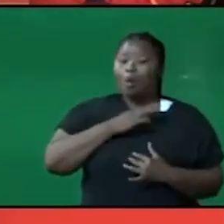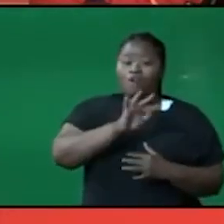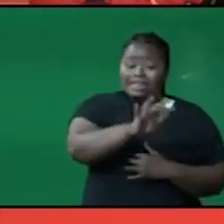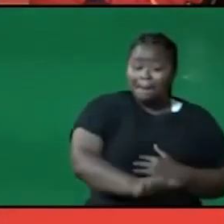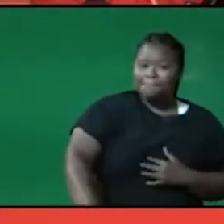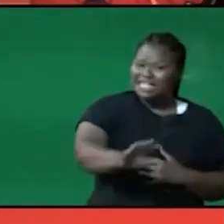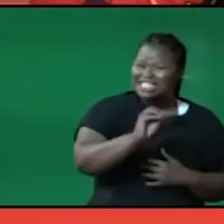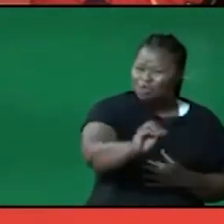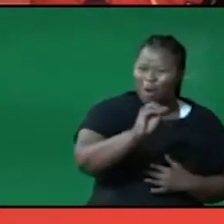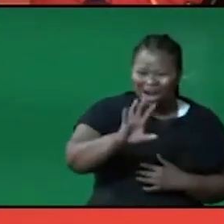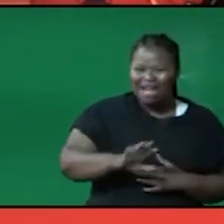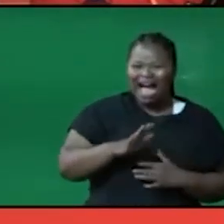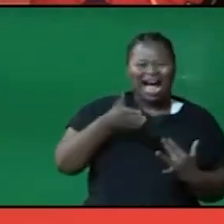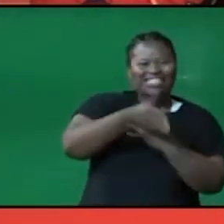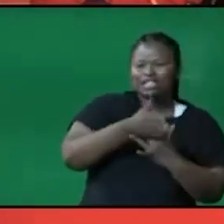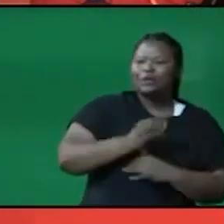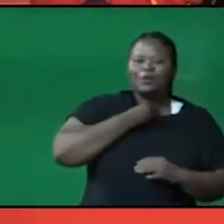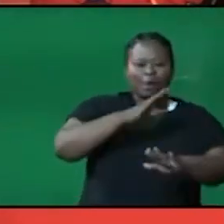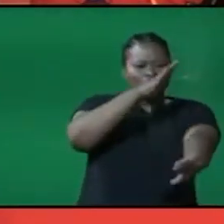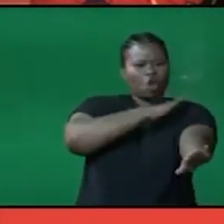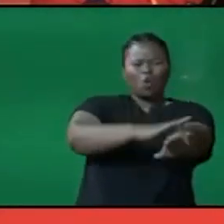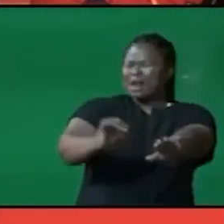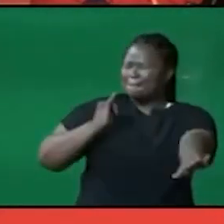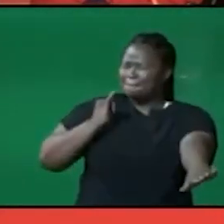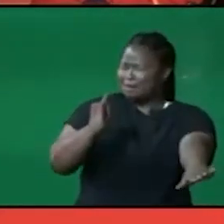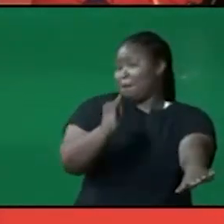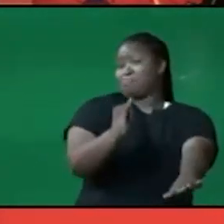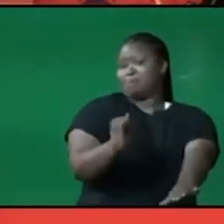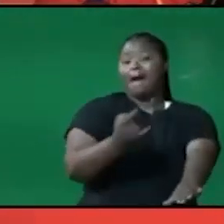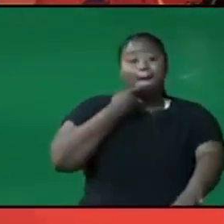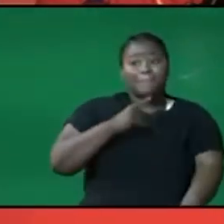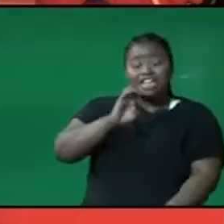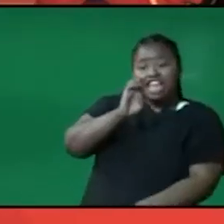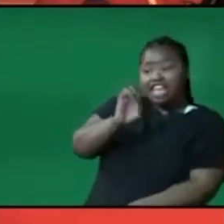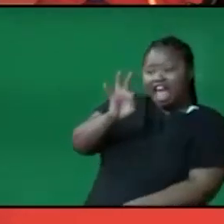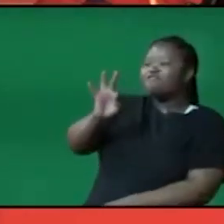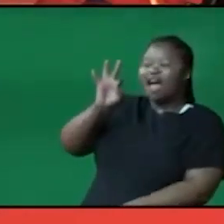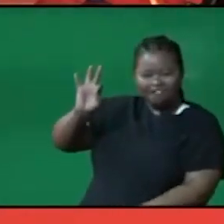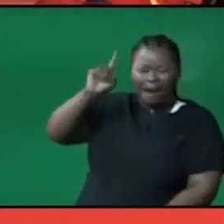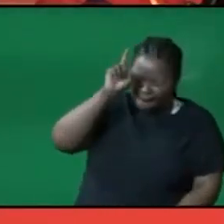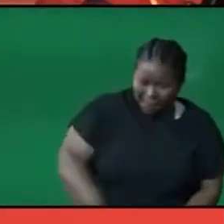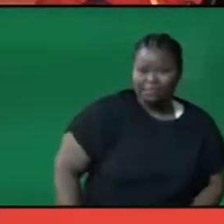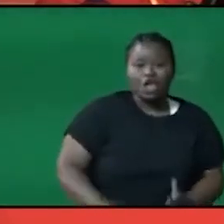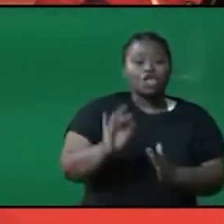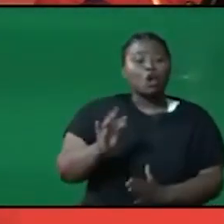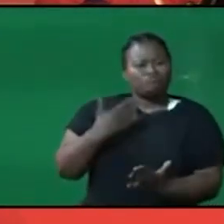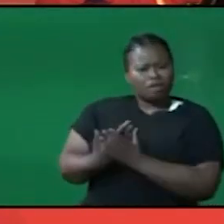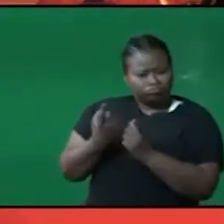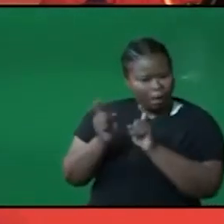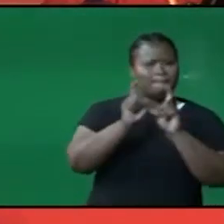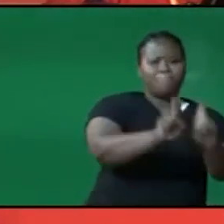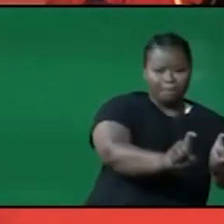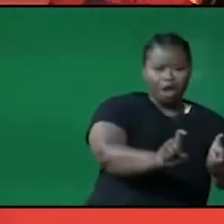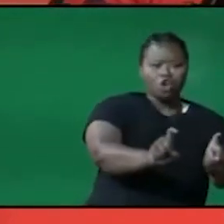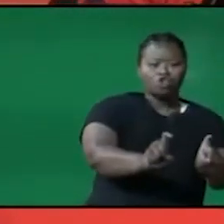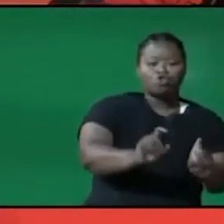that are not accessible. The roads are in bad condition. But the EFF must be in a position to go to